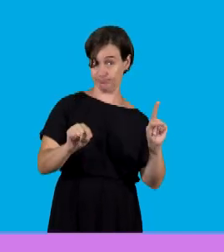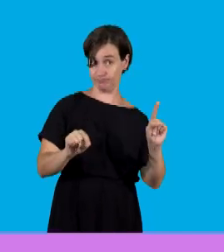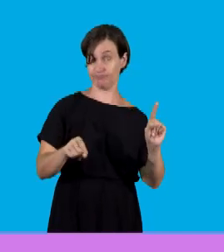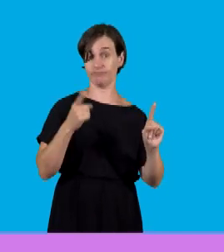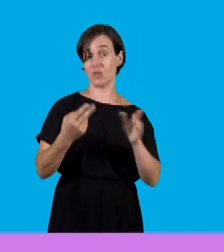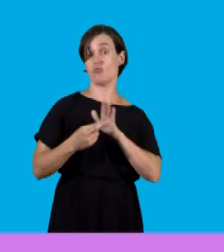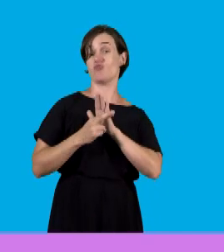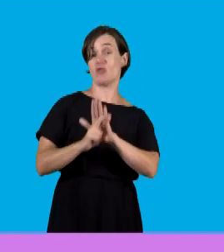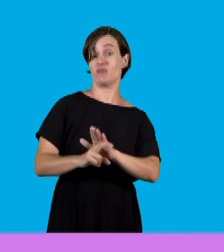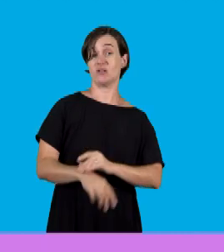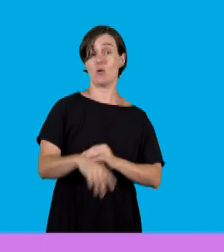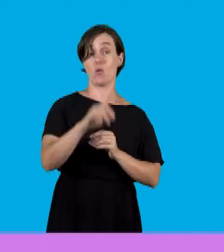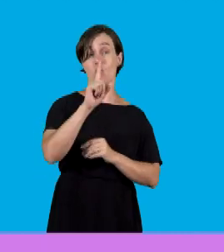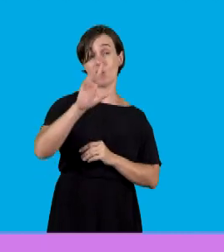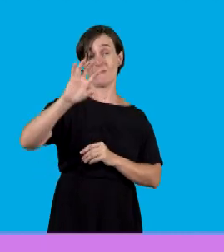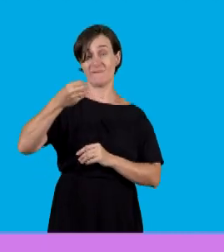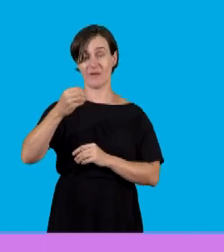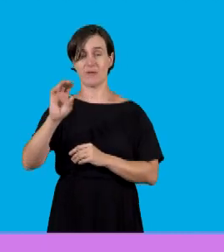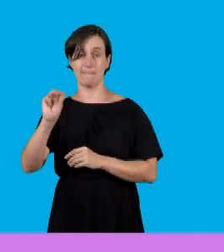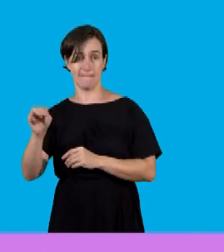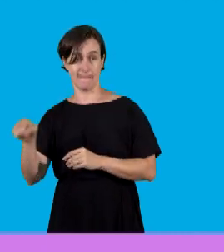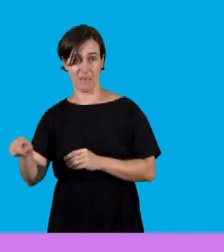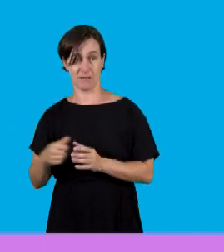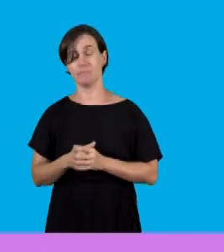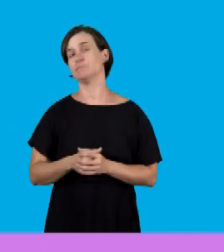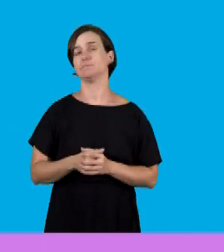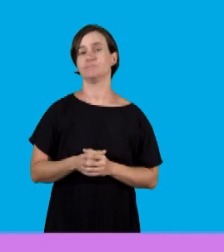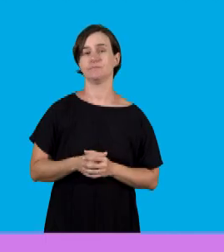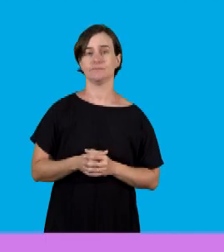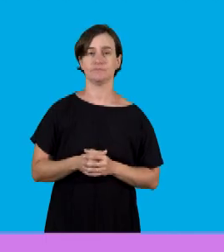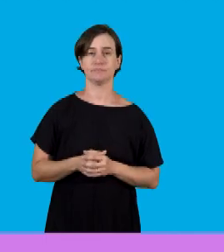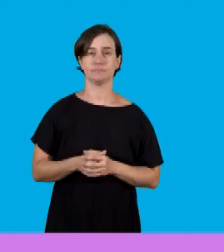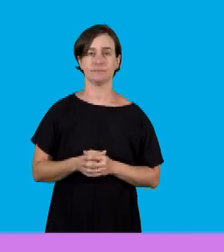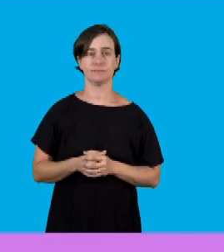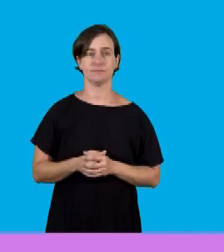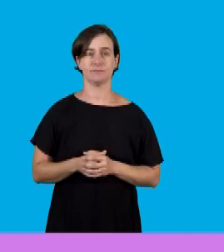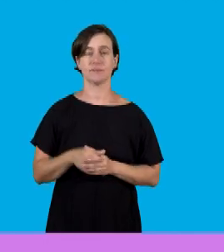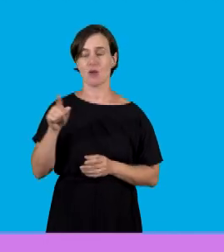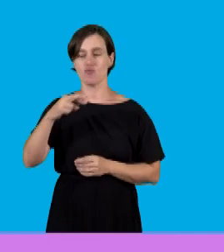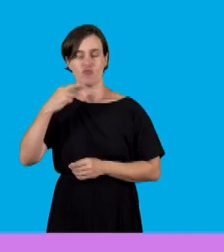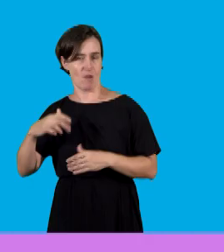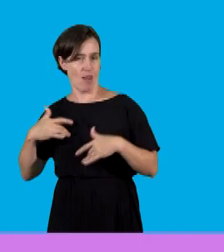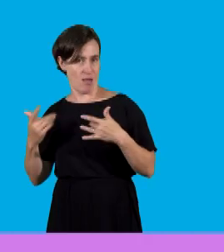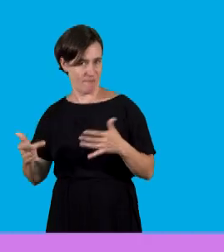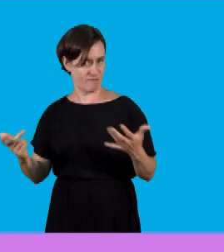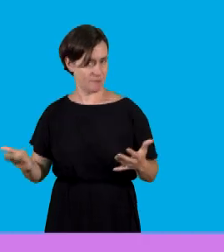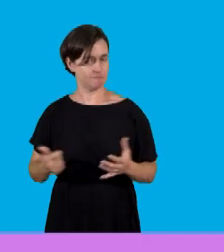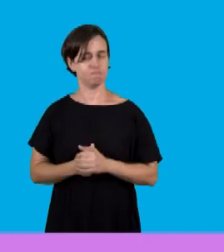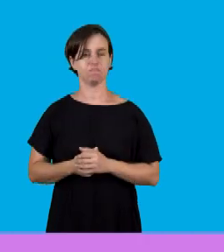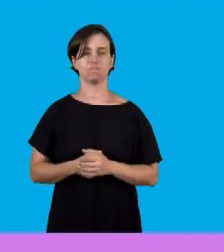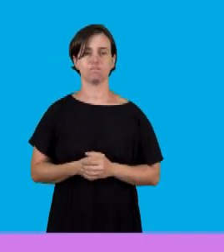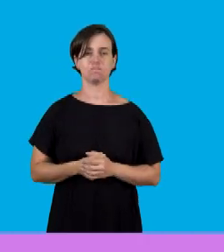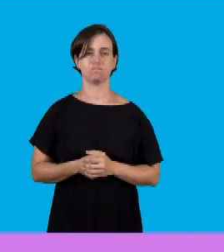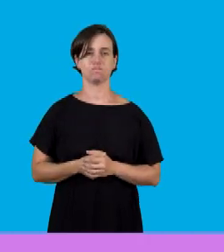side, represents 150 meters. So it's 150 meters in